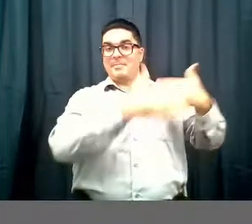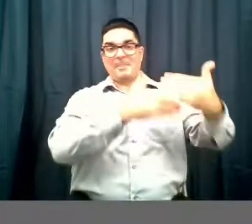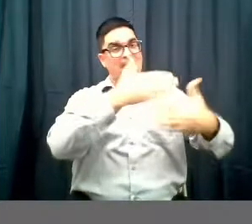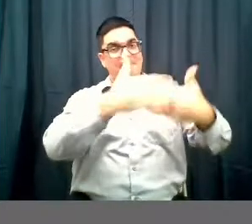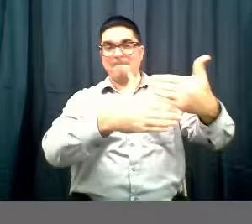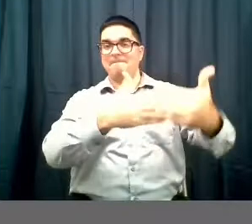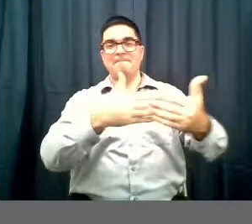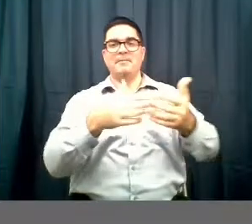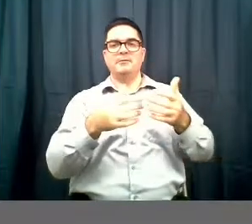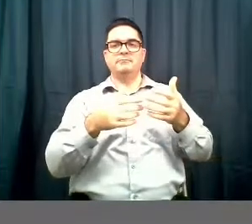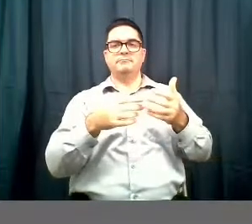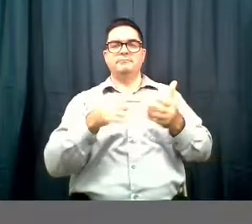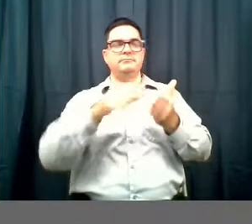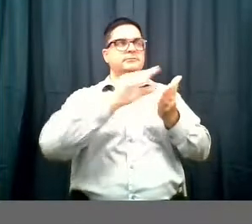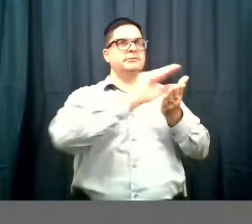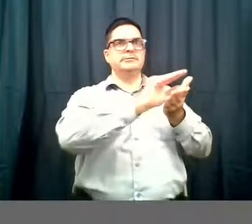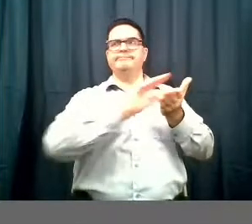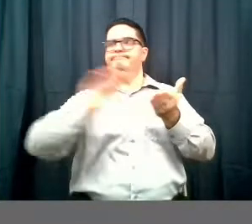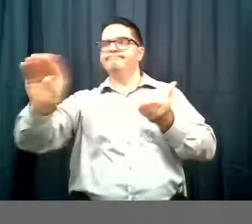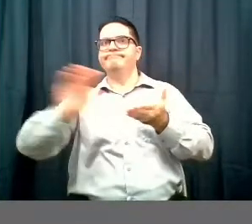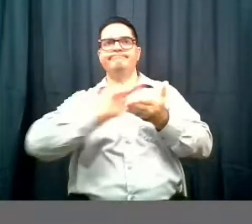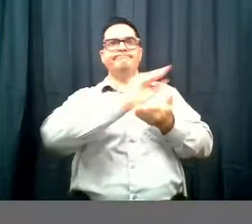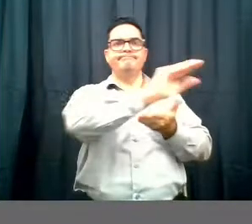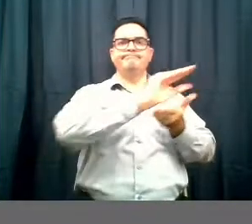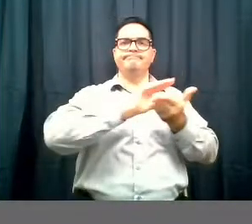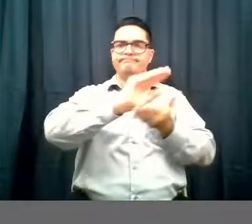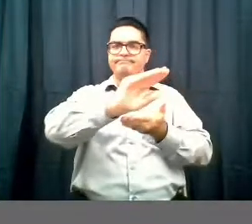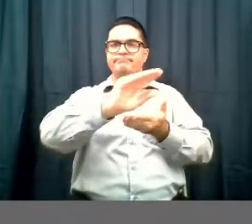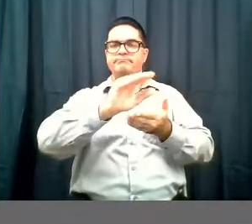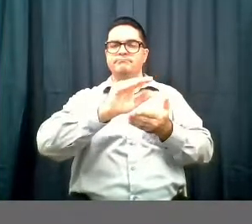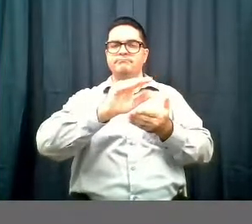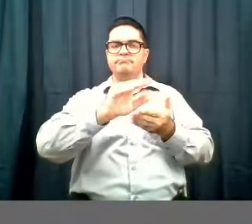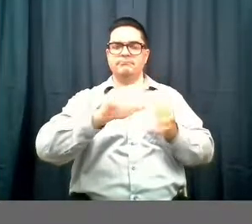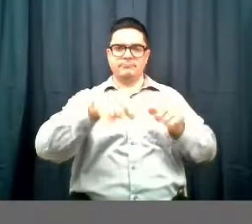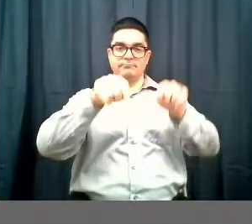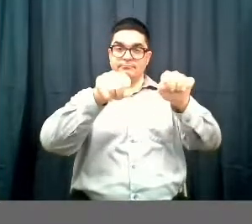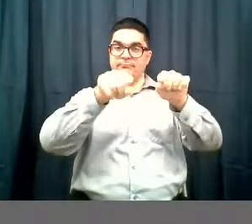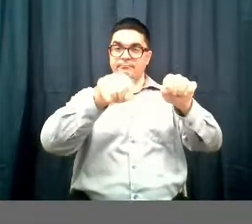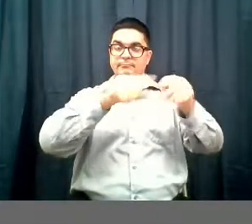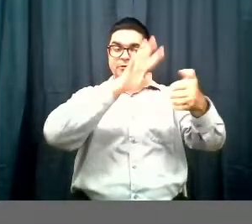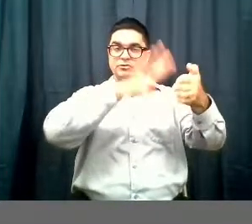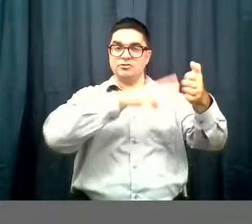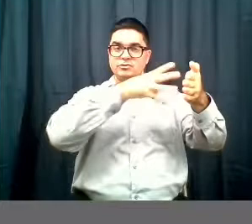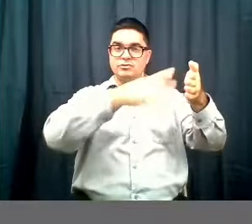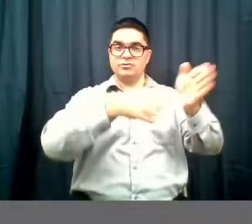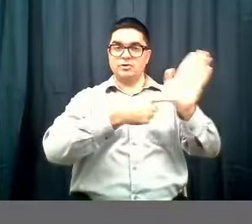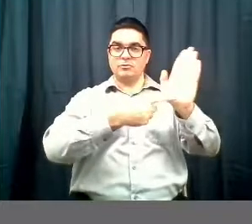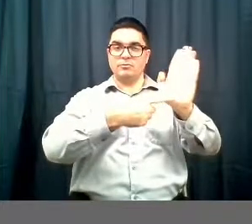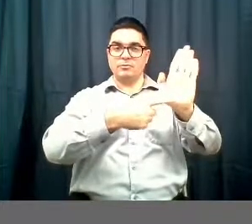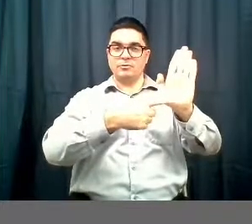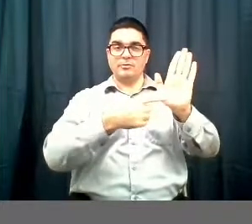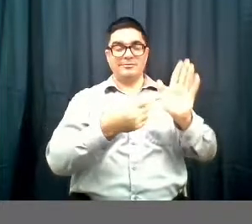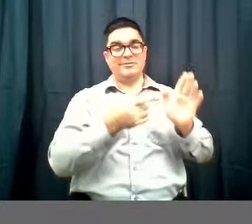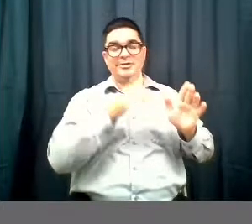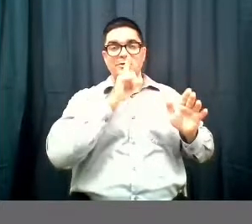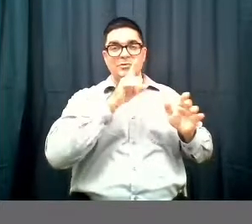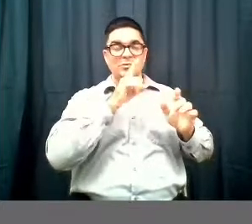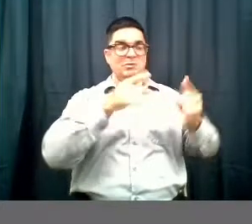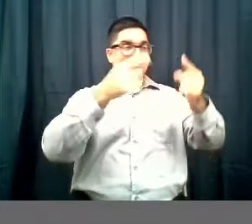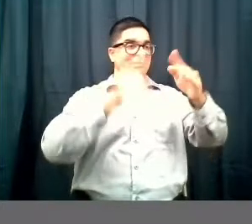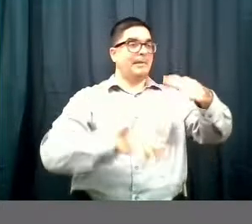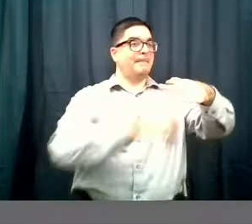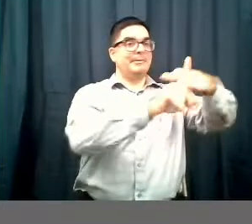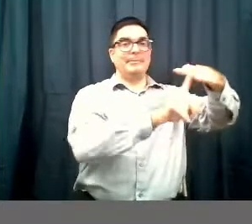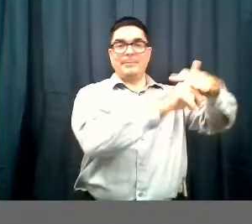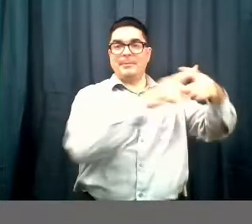revenue forecasting a challenge, there's no question. But as shown in this chart, despite the uncertainty and the volatility, the Oversight Board has only